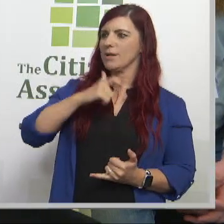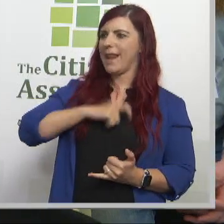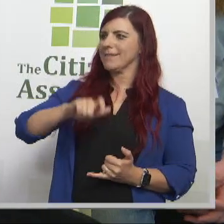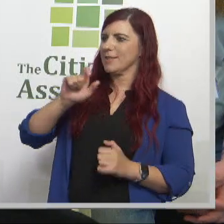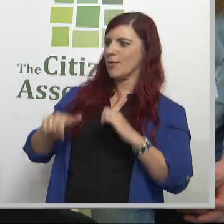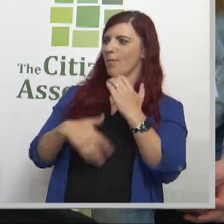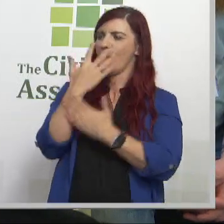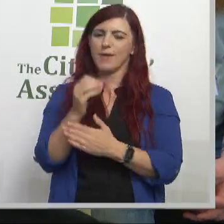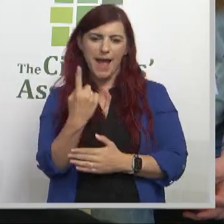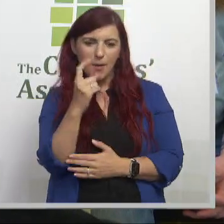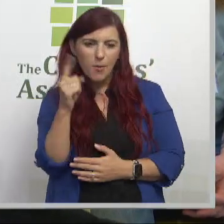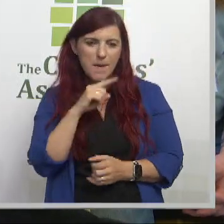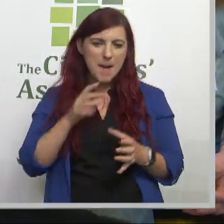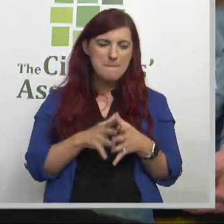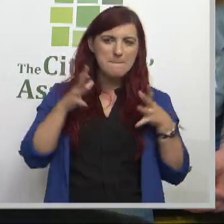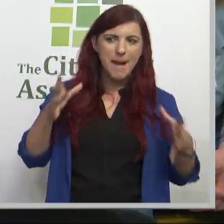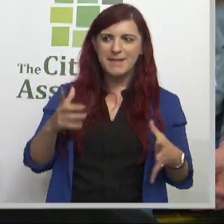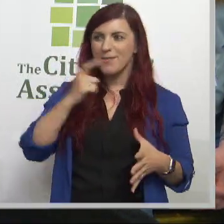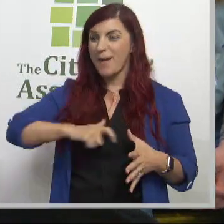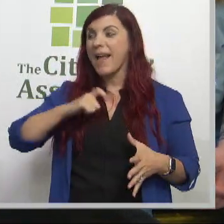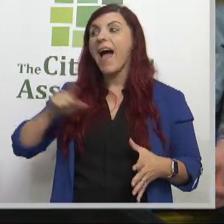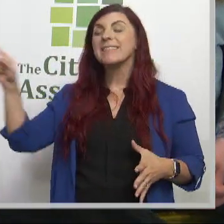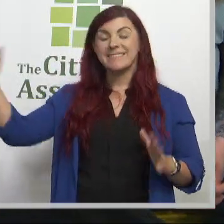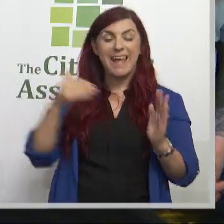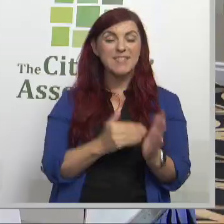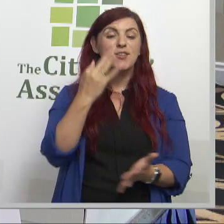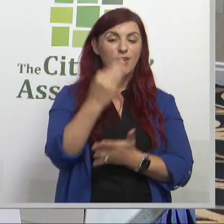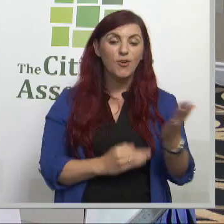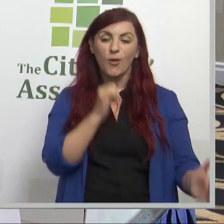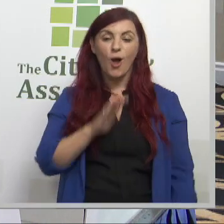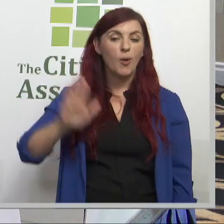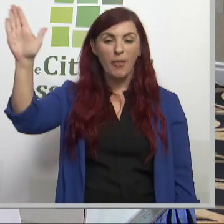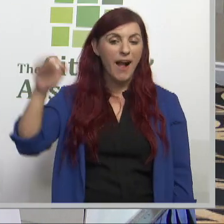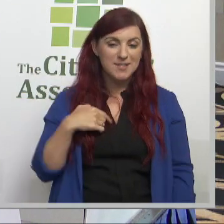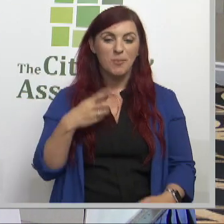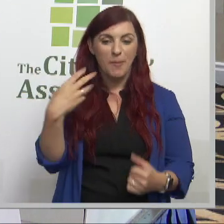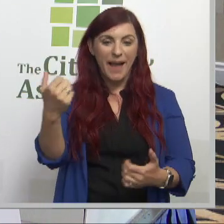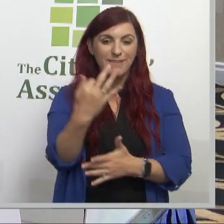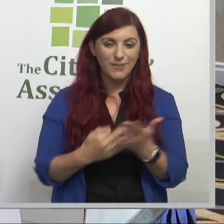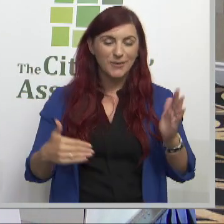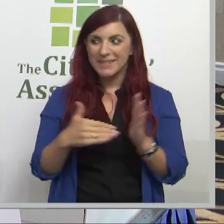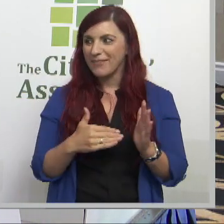Anyone with a massive personality that someone else can There point are to? a few. I mean, we all know who they are. Okay.